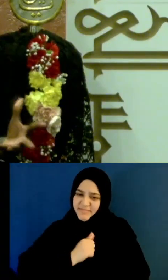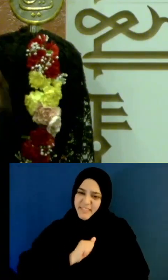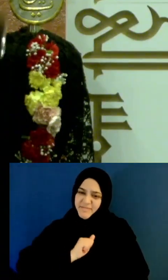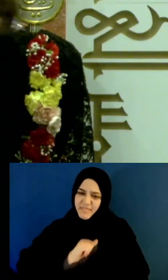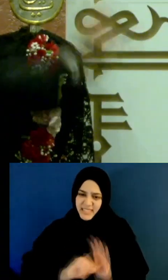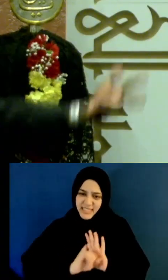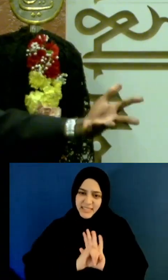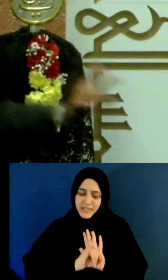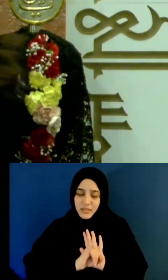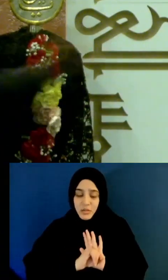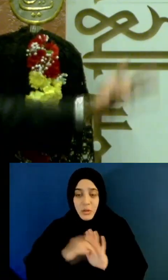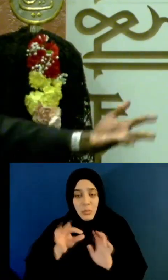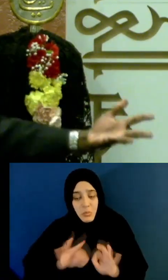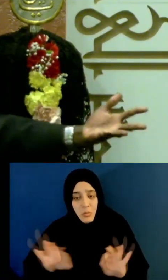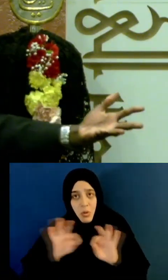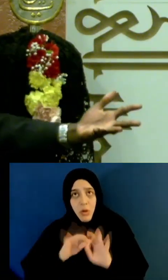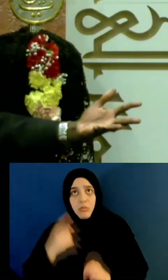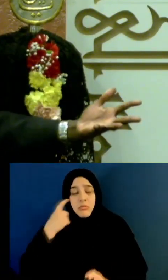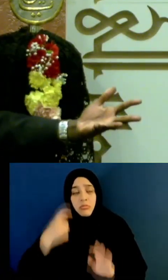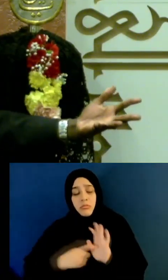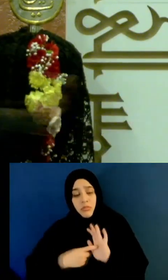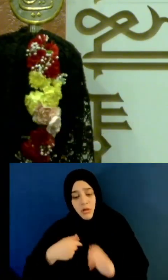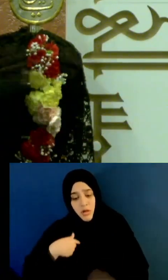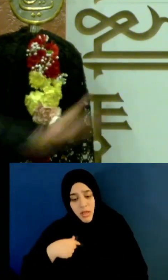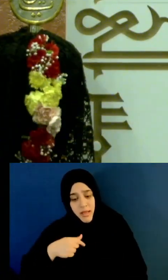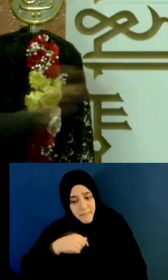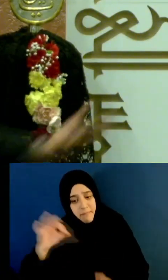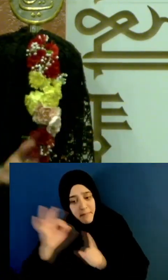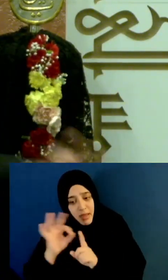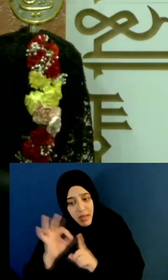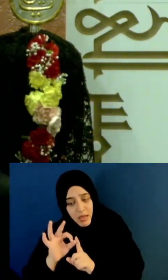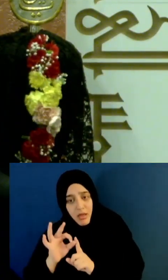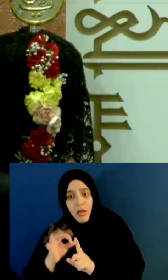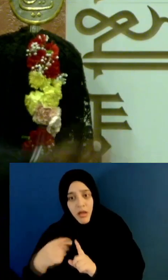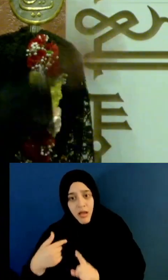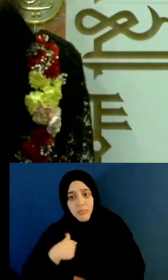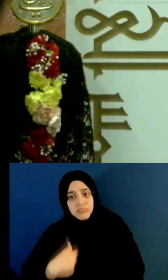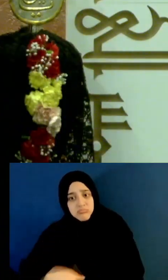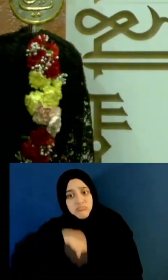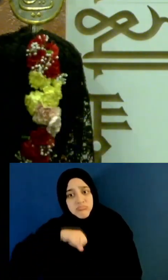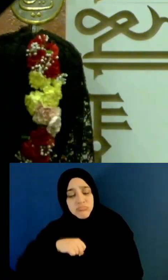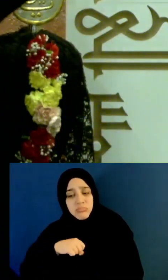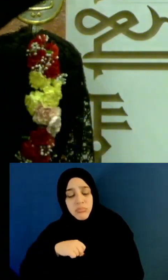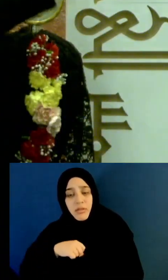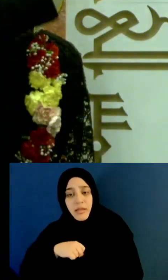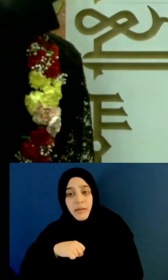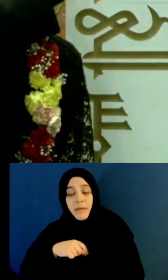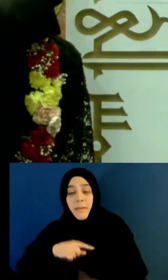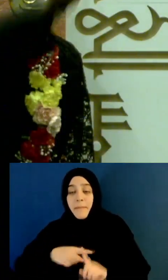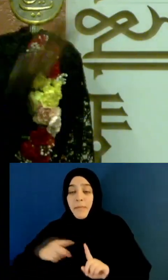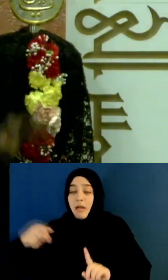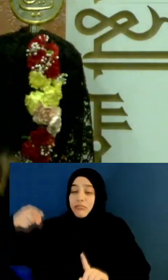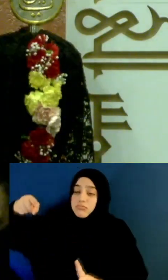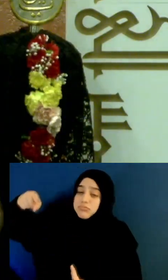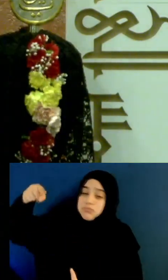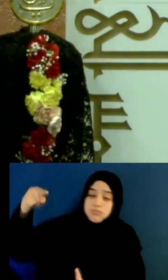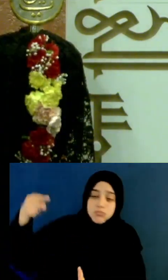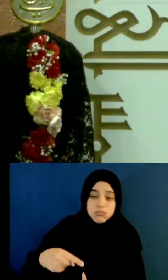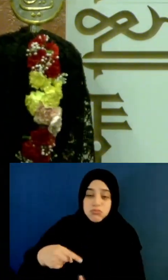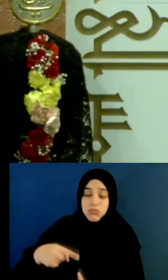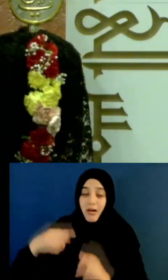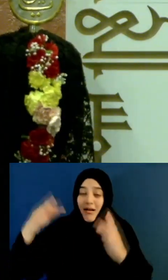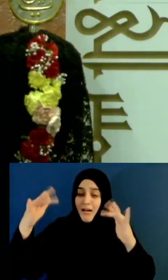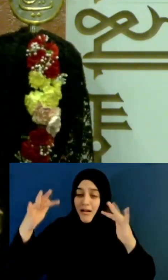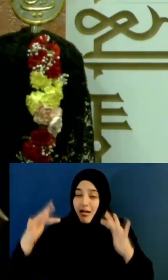Identify that I'm Pakistani, I'm Khoja. Be proud of that identity. But the bottom line, that is not a